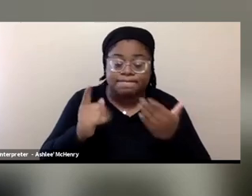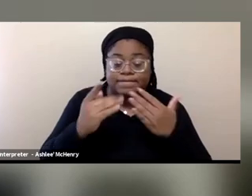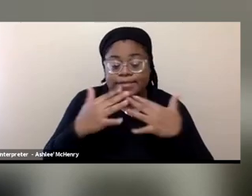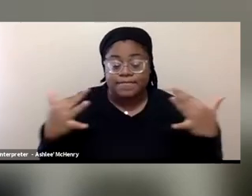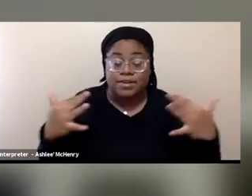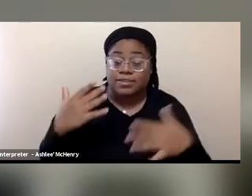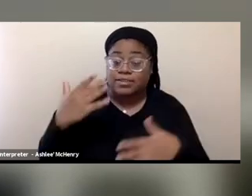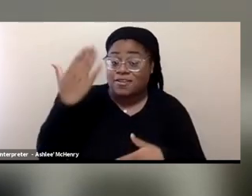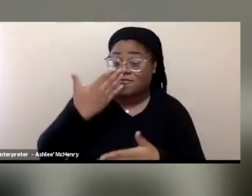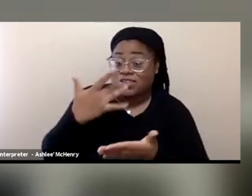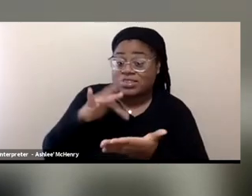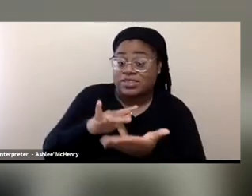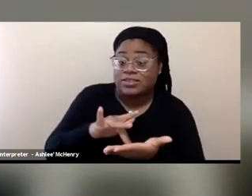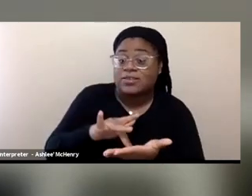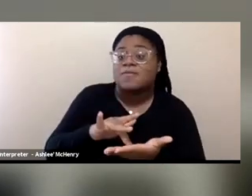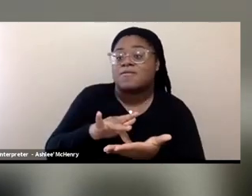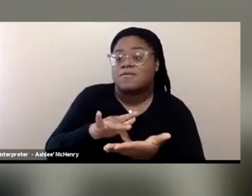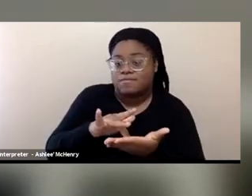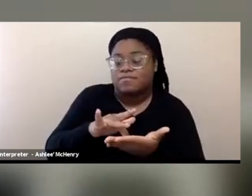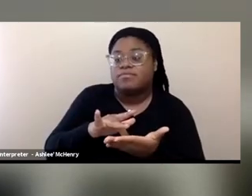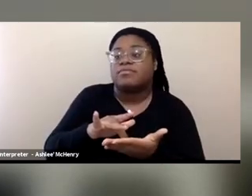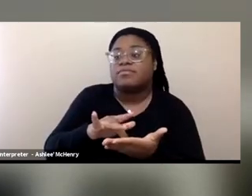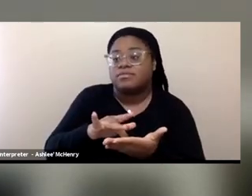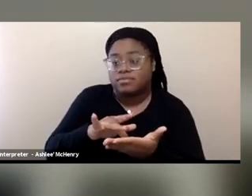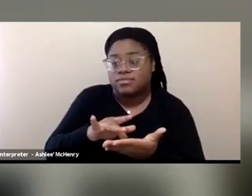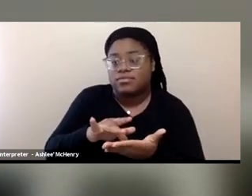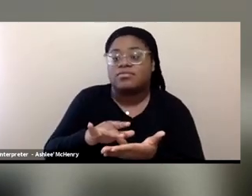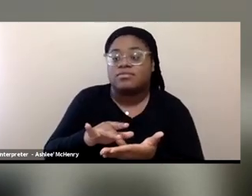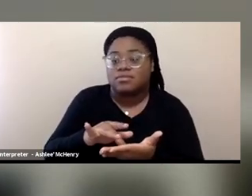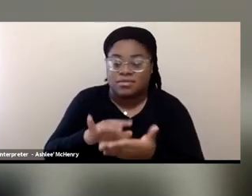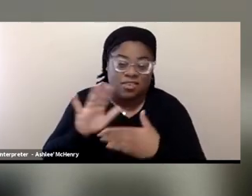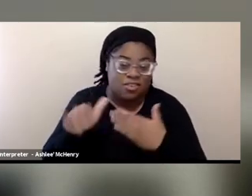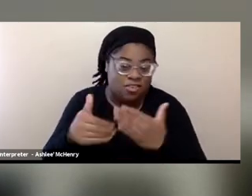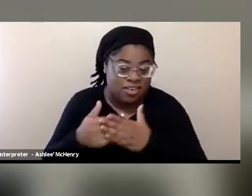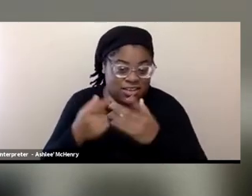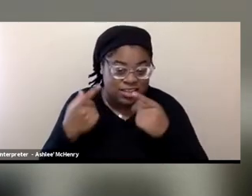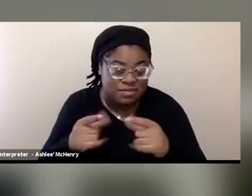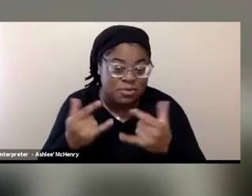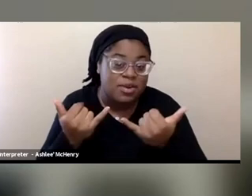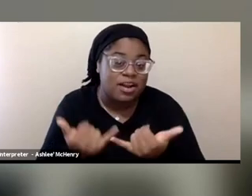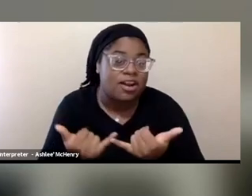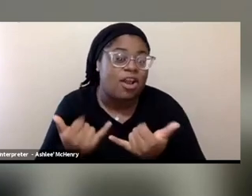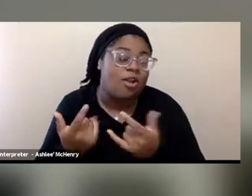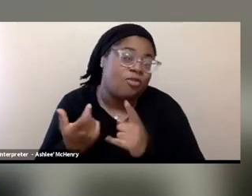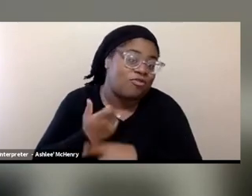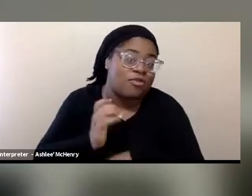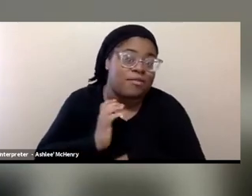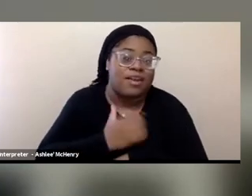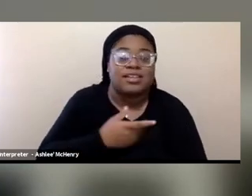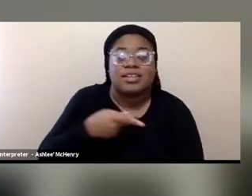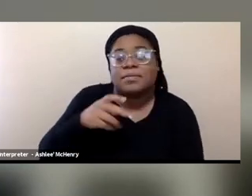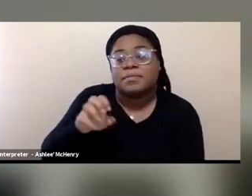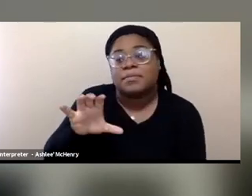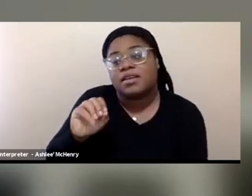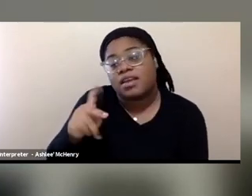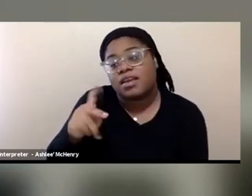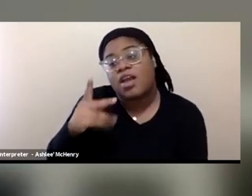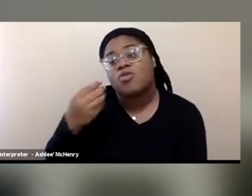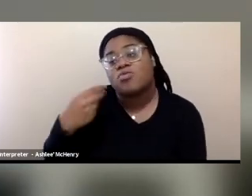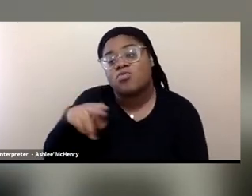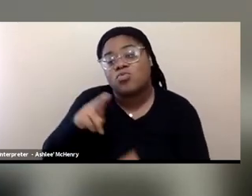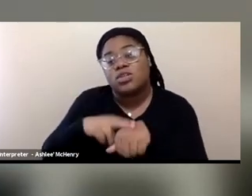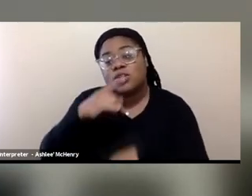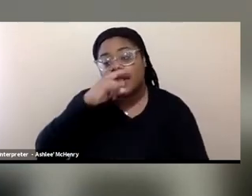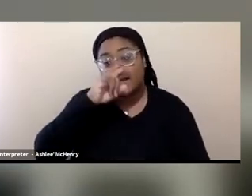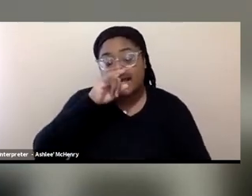front and center. All of what is coming from us at Peacock Original Kids is